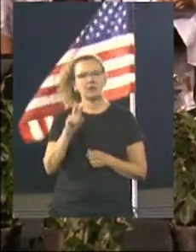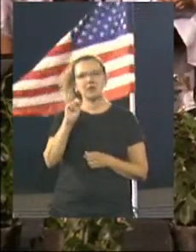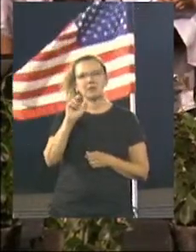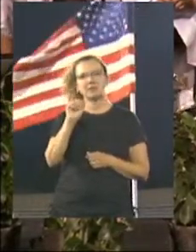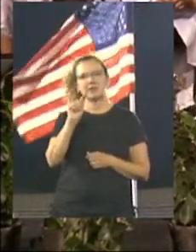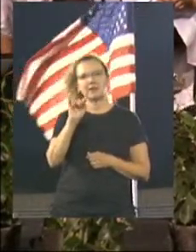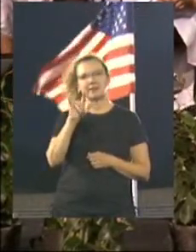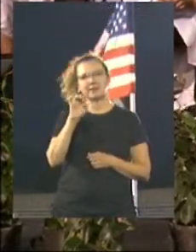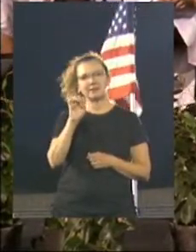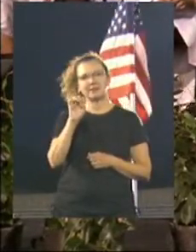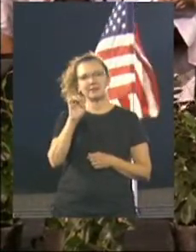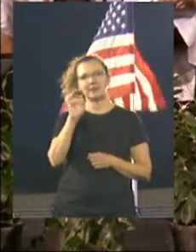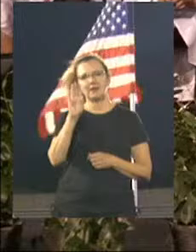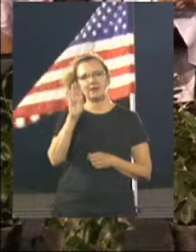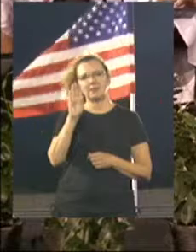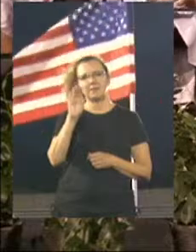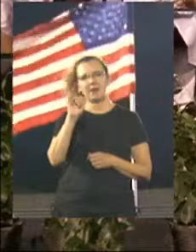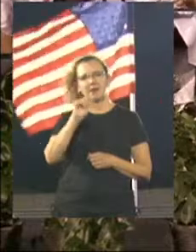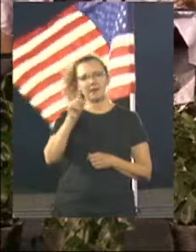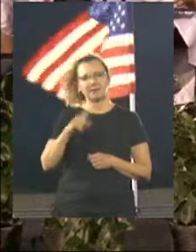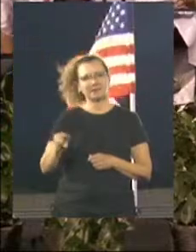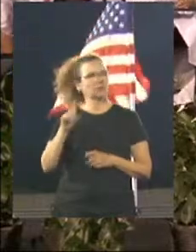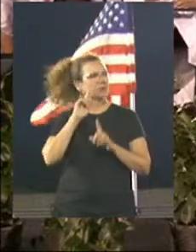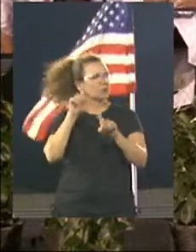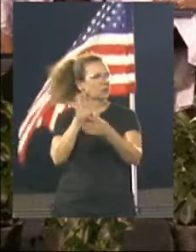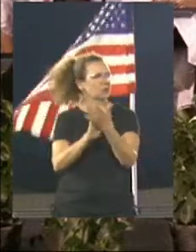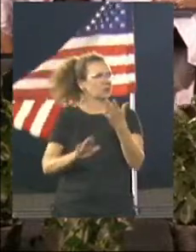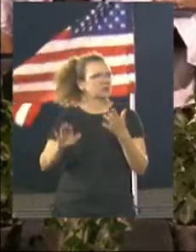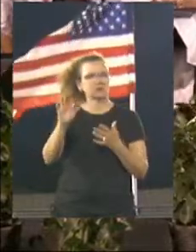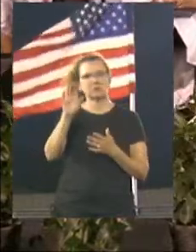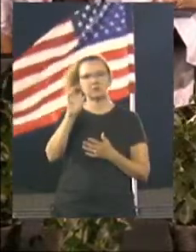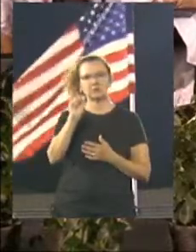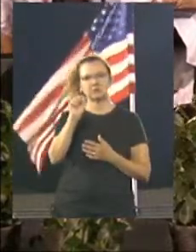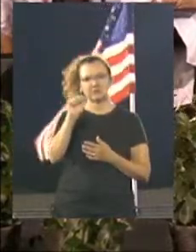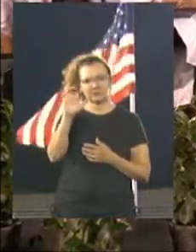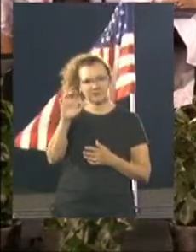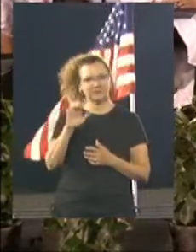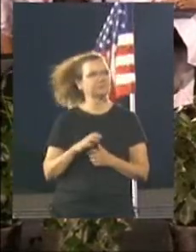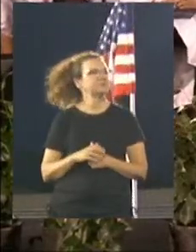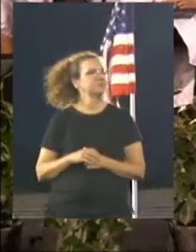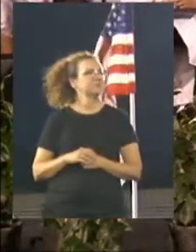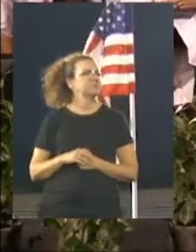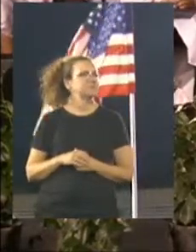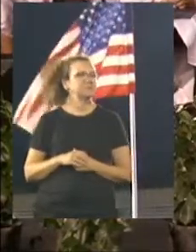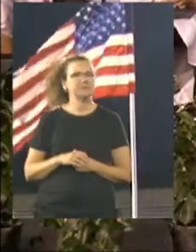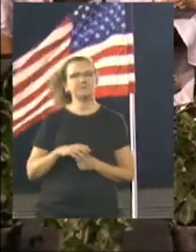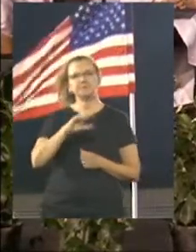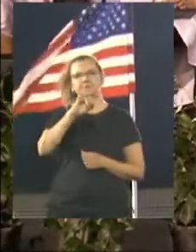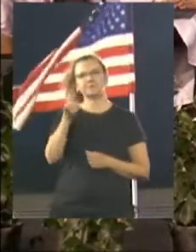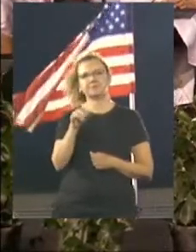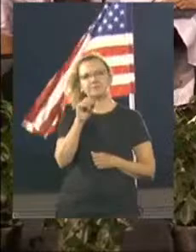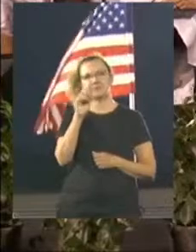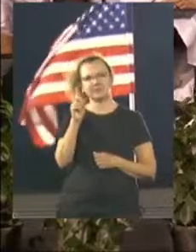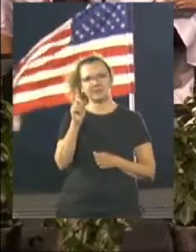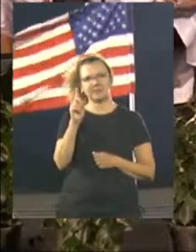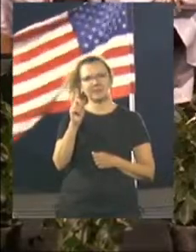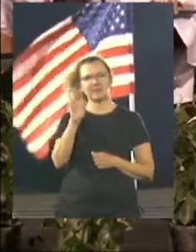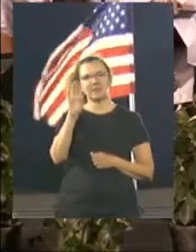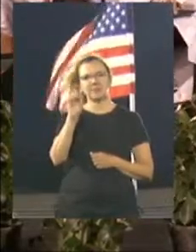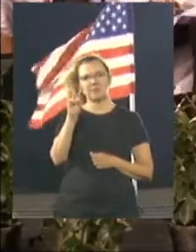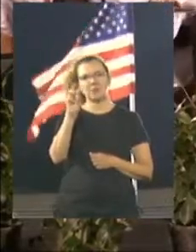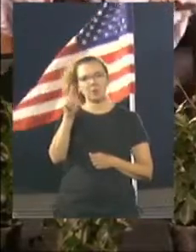Natalie Nicole Baez will be attending San Antonio College. J.D.